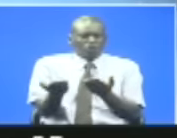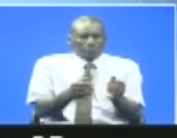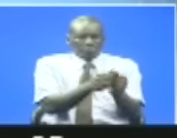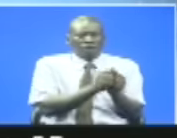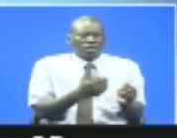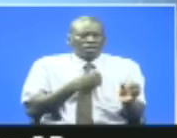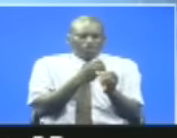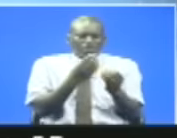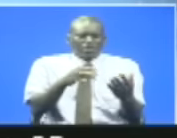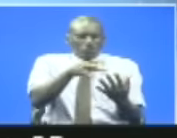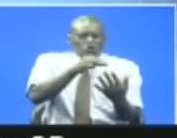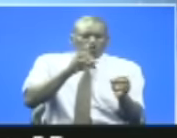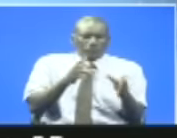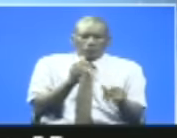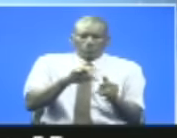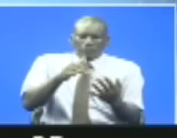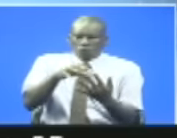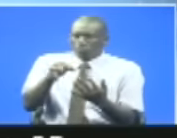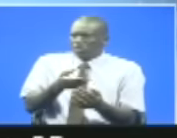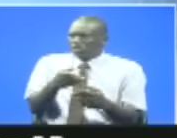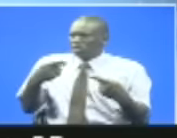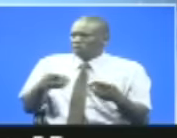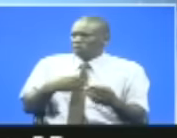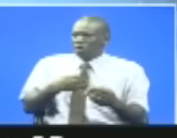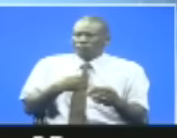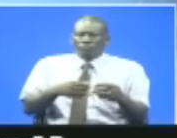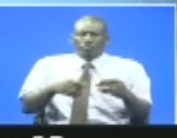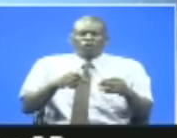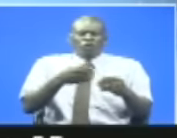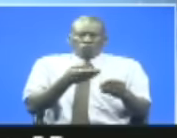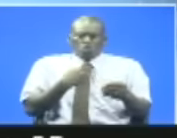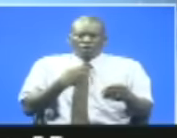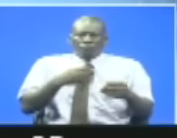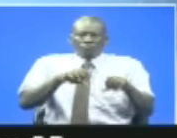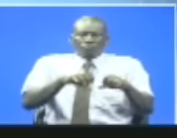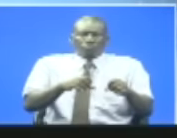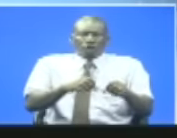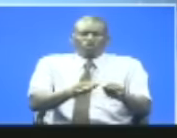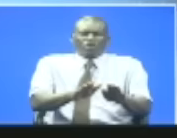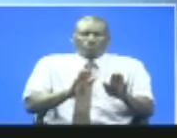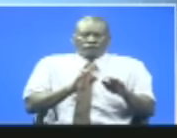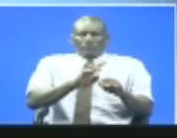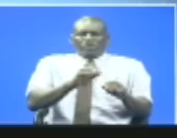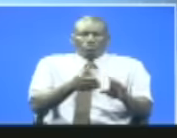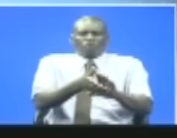option. They do. Which option? These are people who have betrayed each other in the past. But let's talk about today.